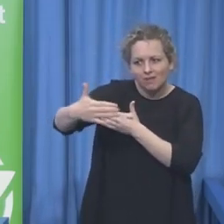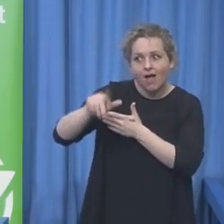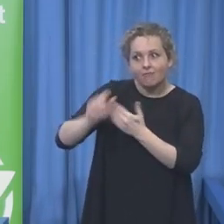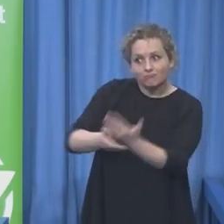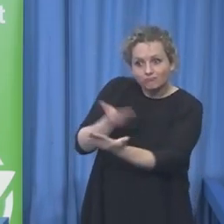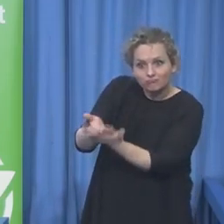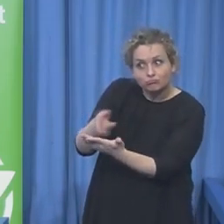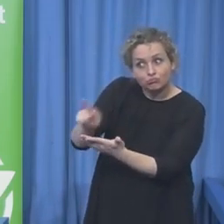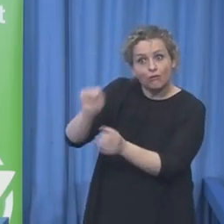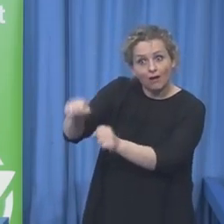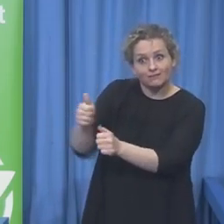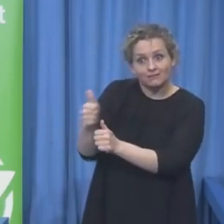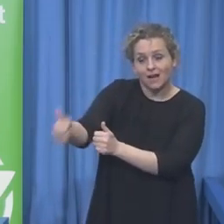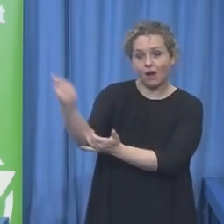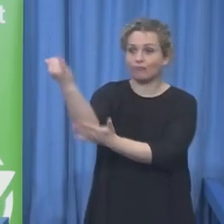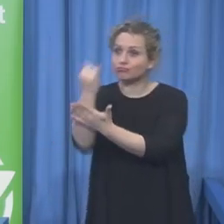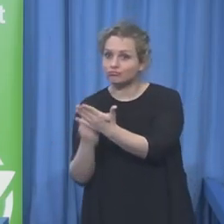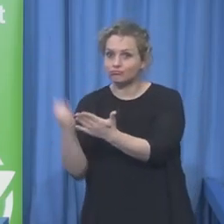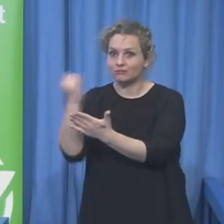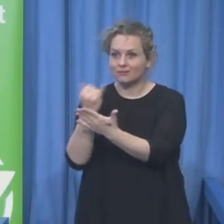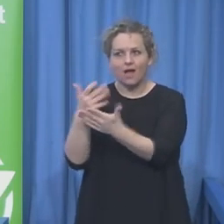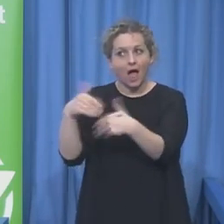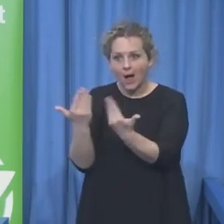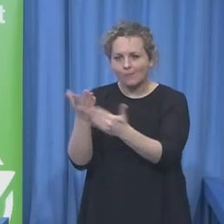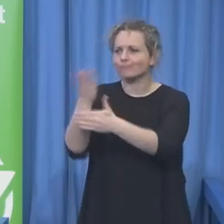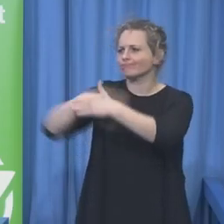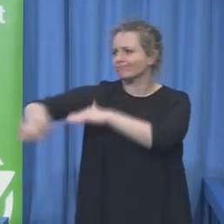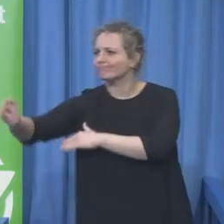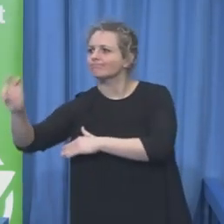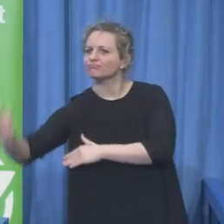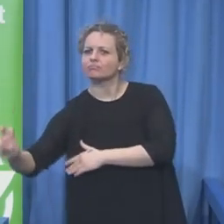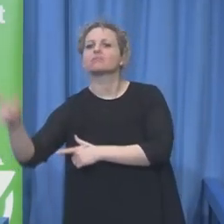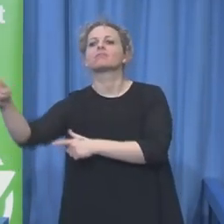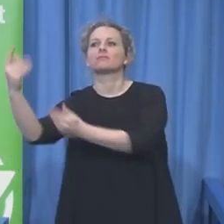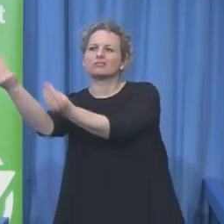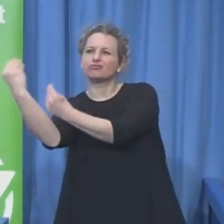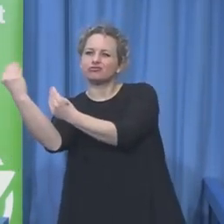rehabilitation, and local businesses to start Tiffmark Art, a greeting card business.